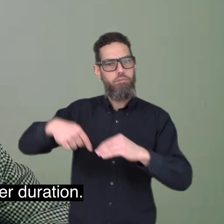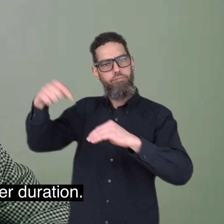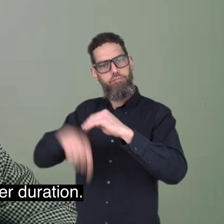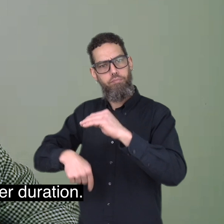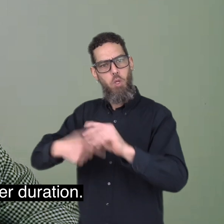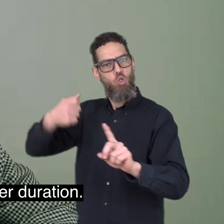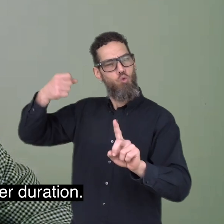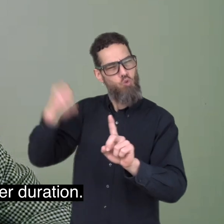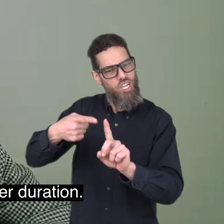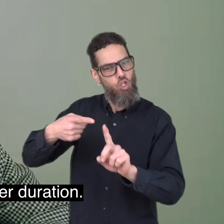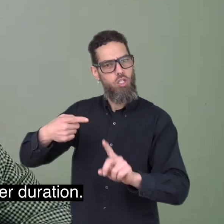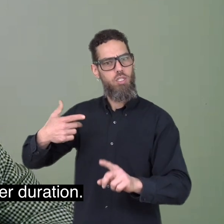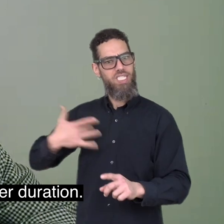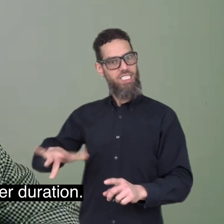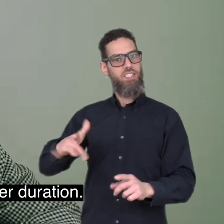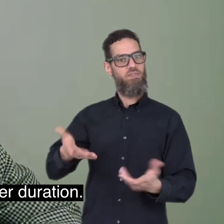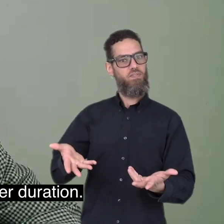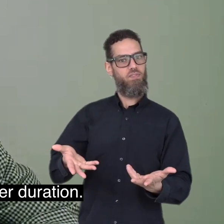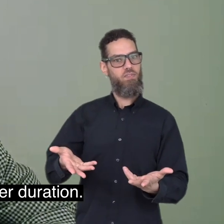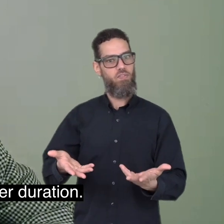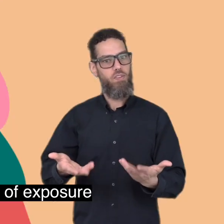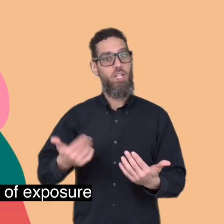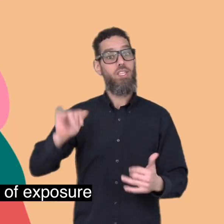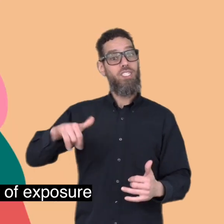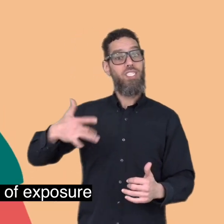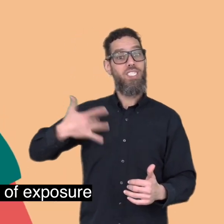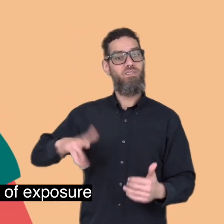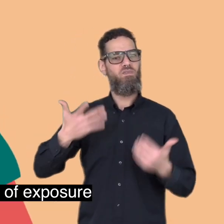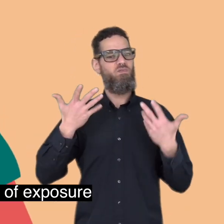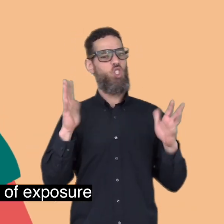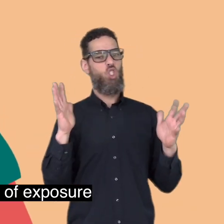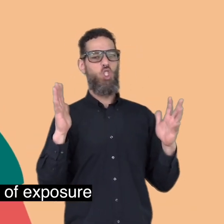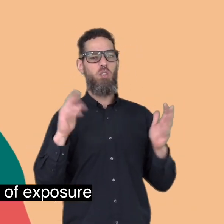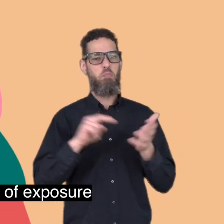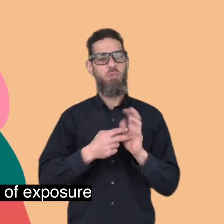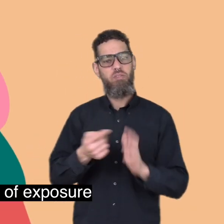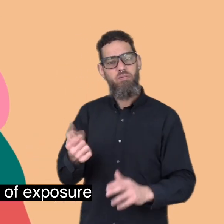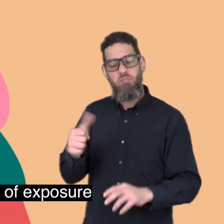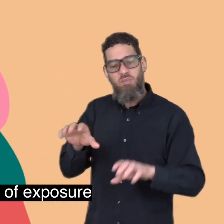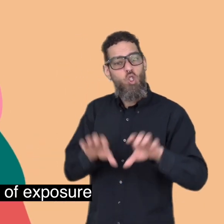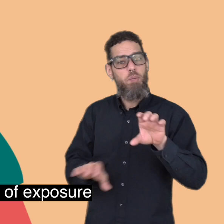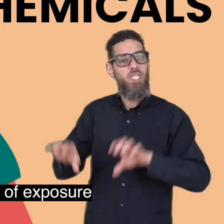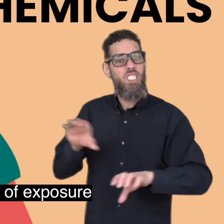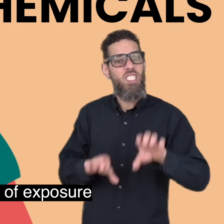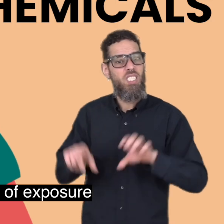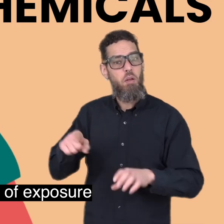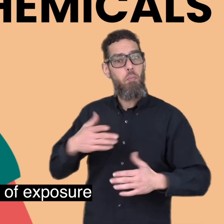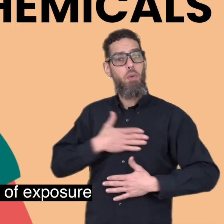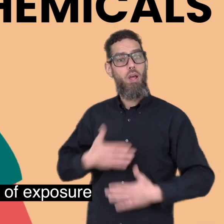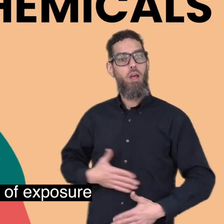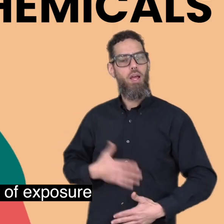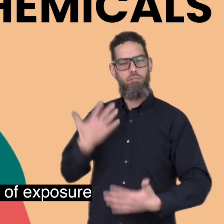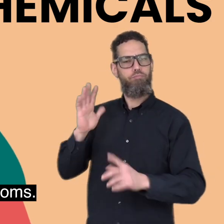more intense exposures over a shorter duration. But once they're sensitized, even lower doses of exposures to